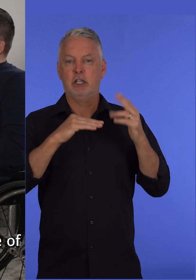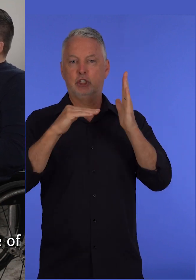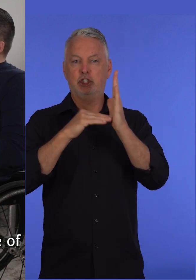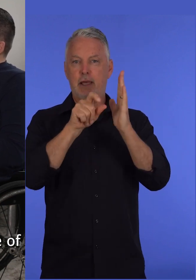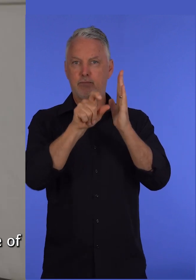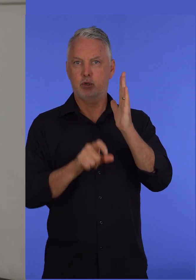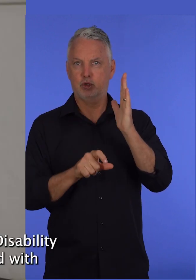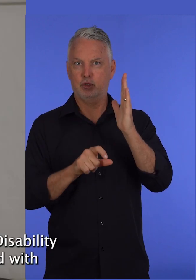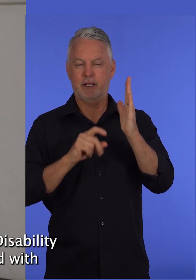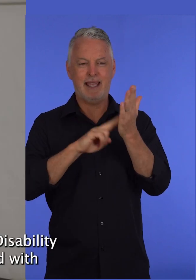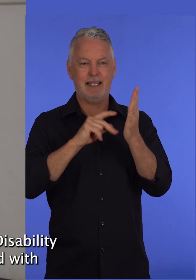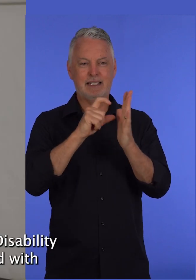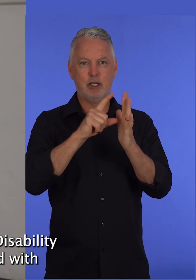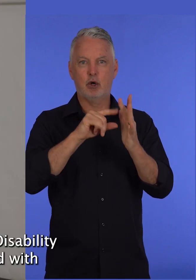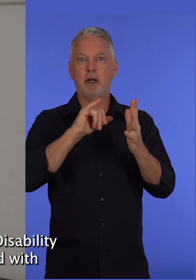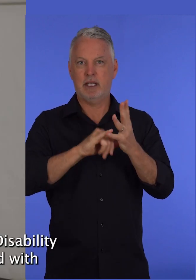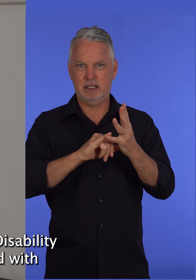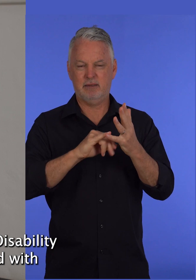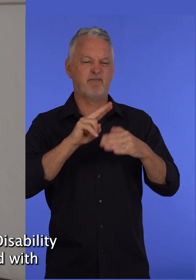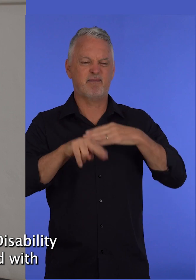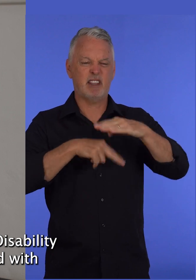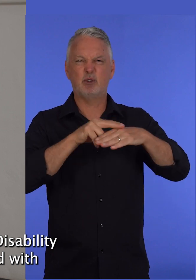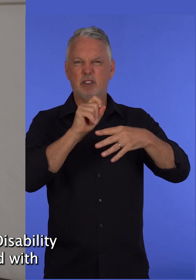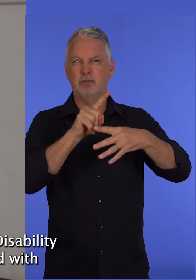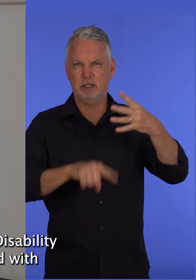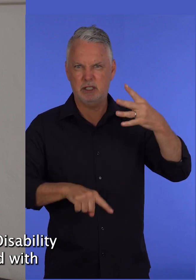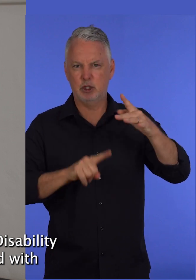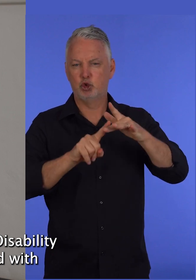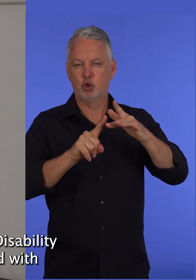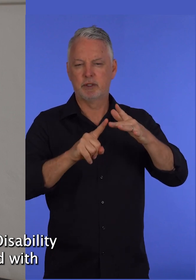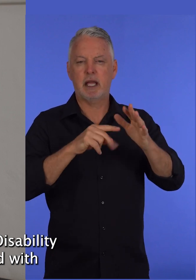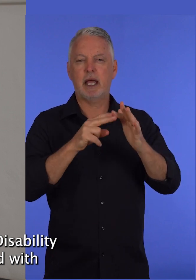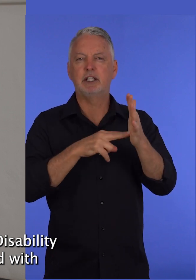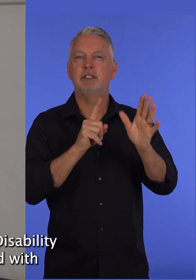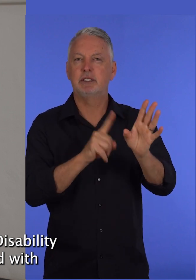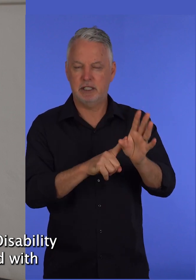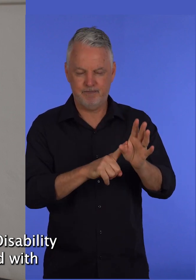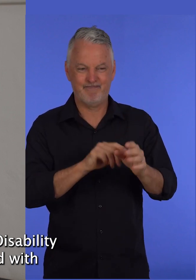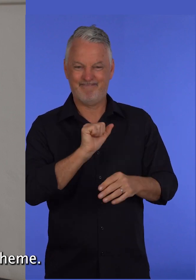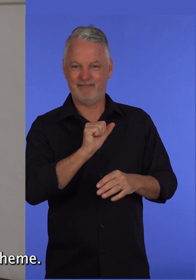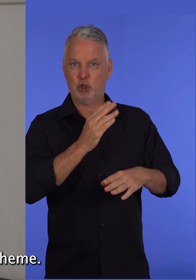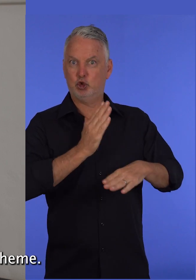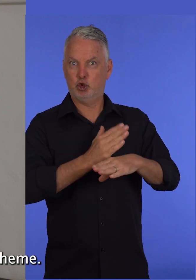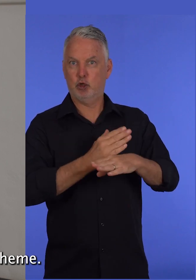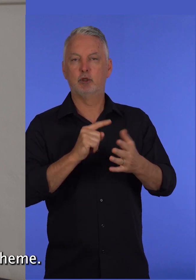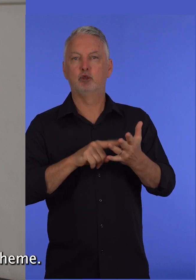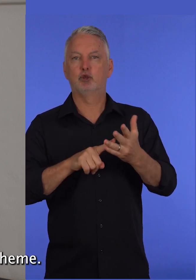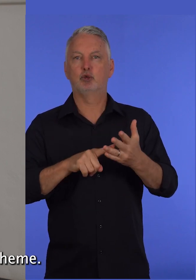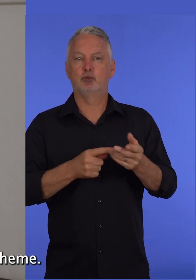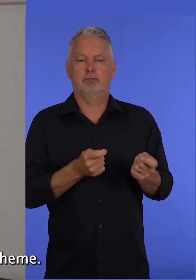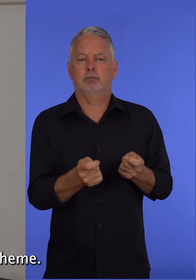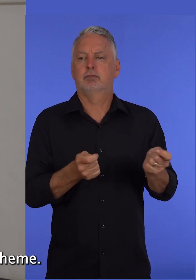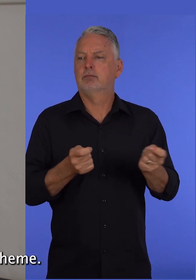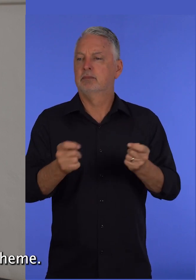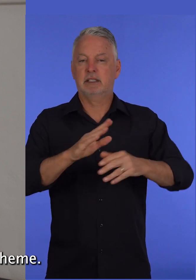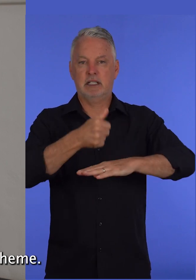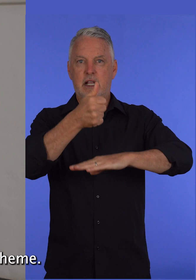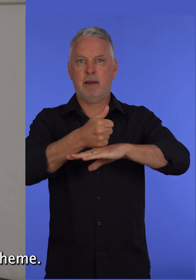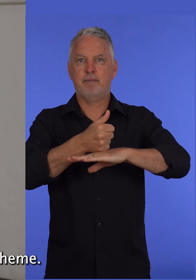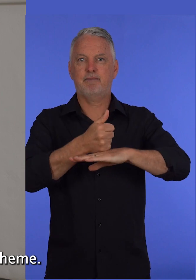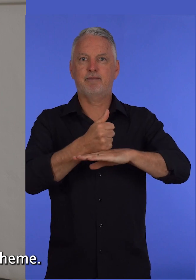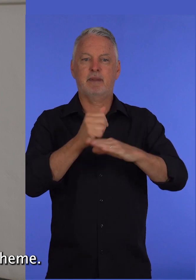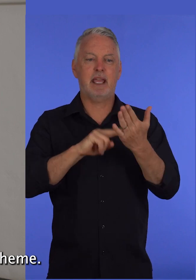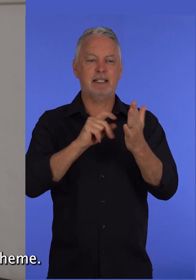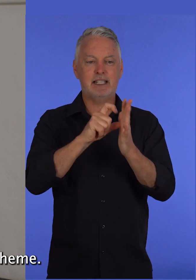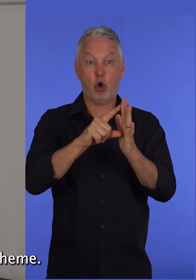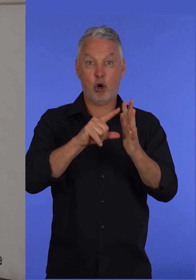of the NDIS, chair of the National Disability Insurance Agency that is tasked with implementation of the National